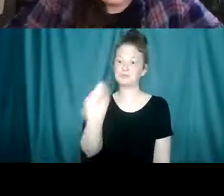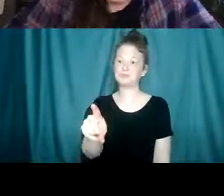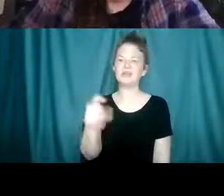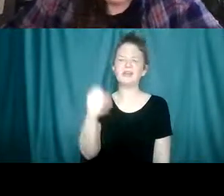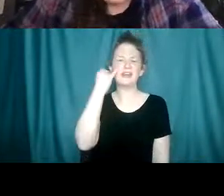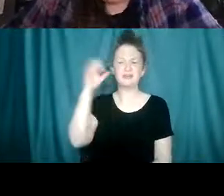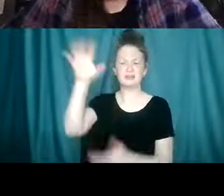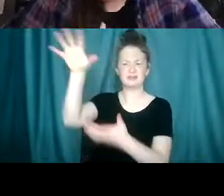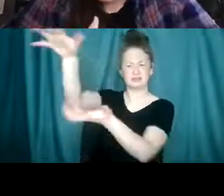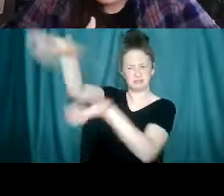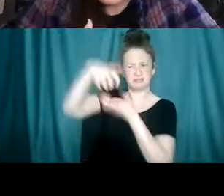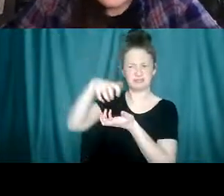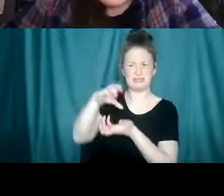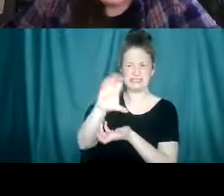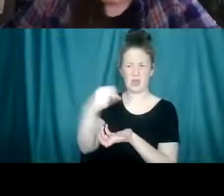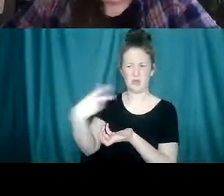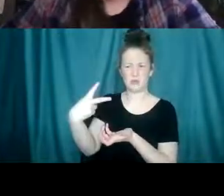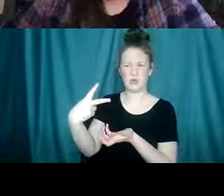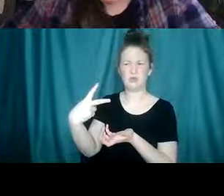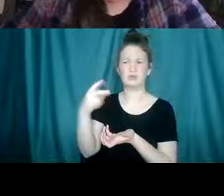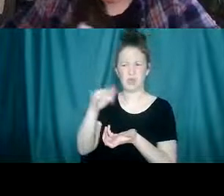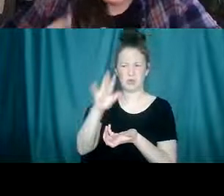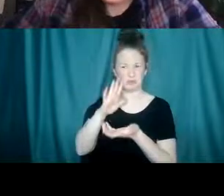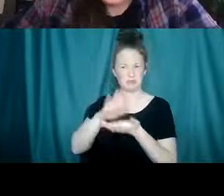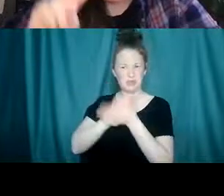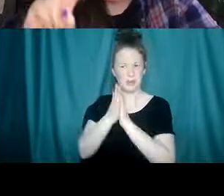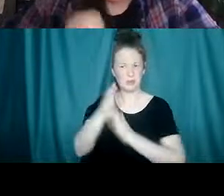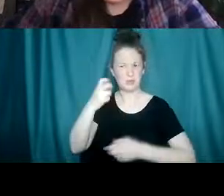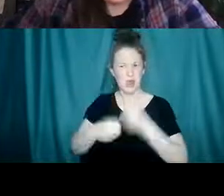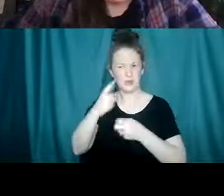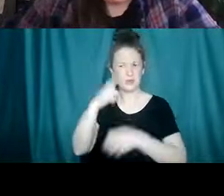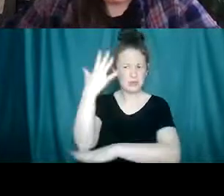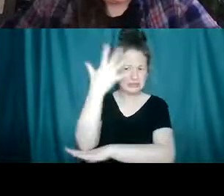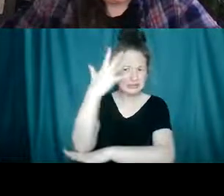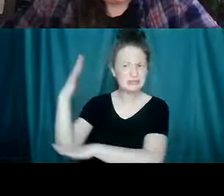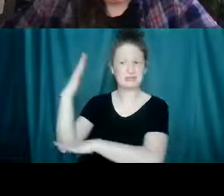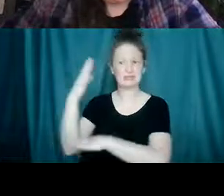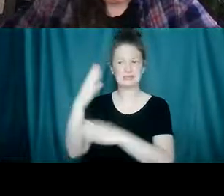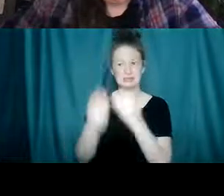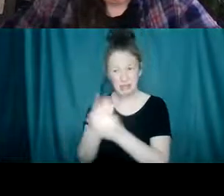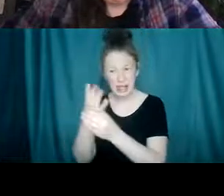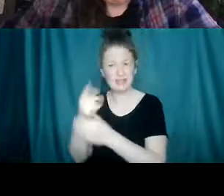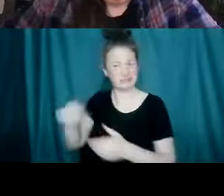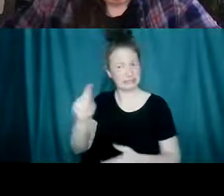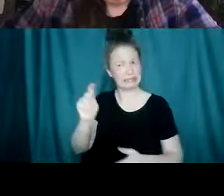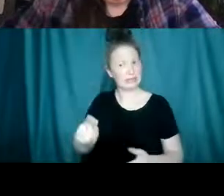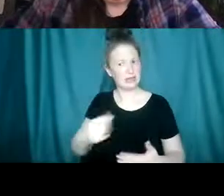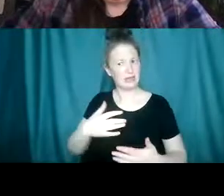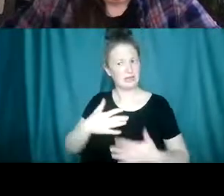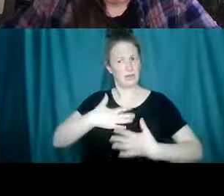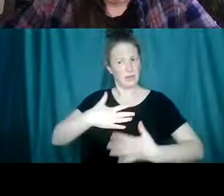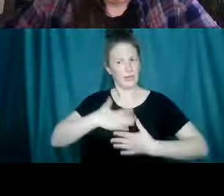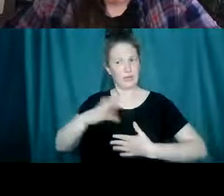out of the air, will this be a problem for plants and trees that need CO2 to breathe? I think